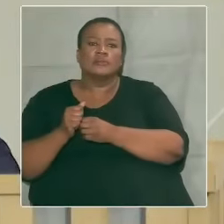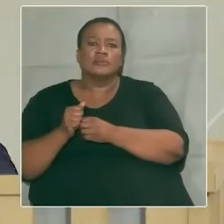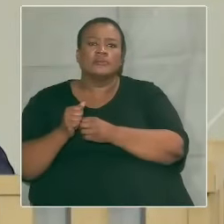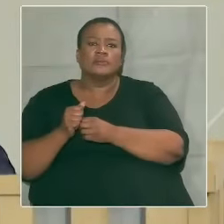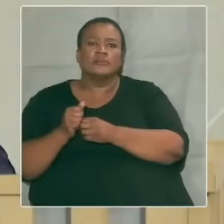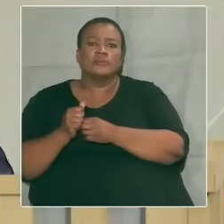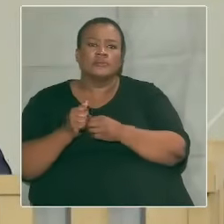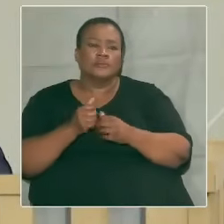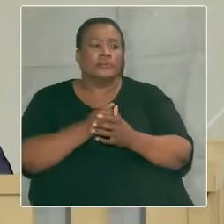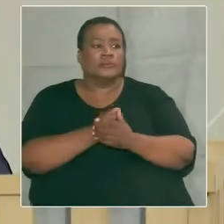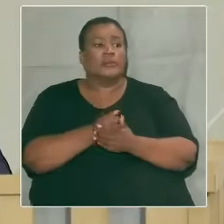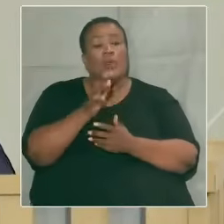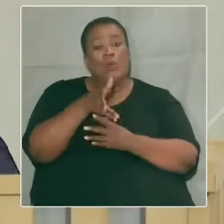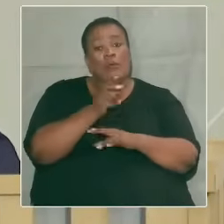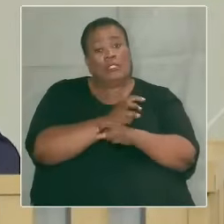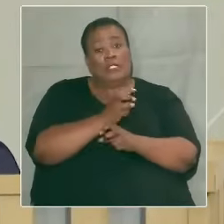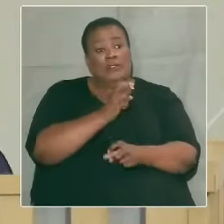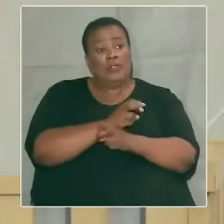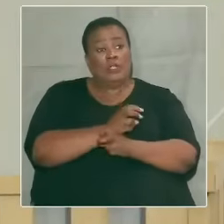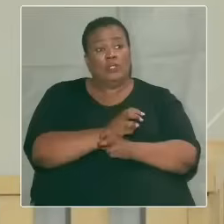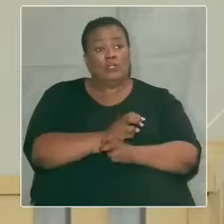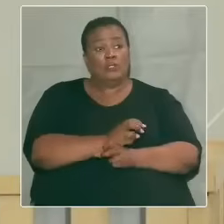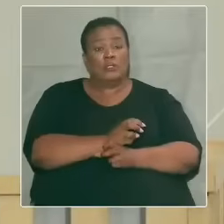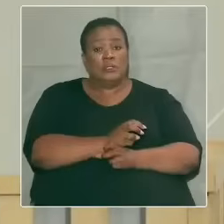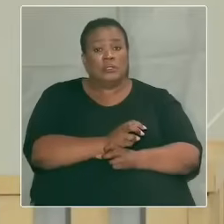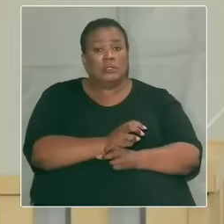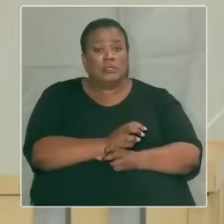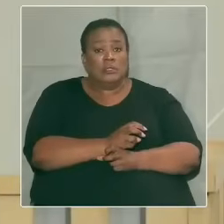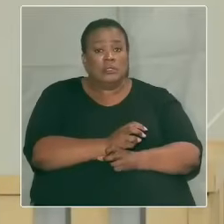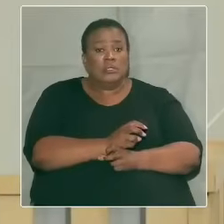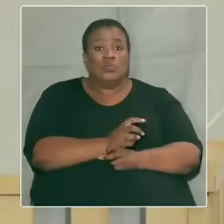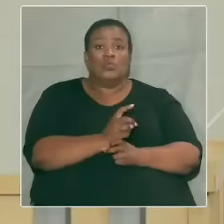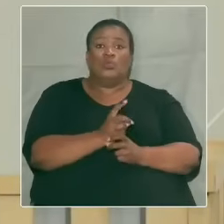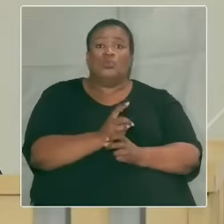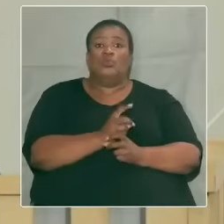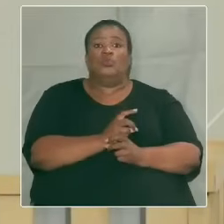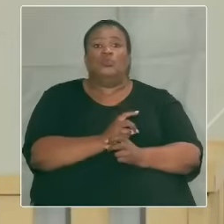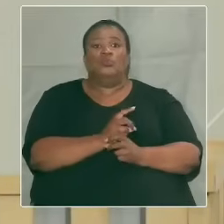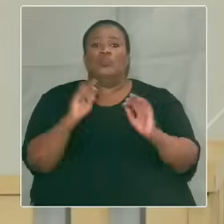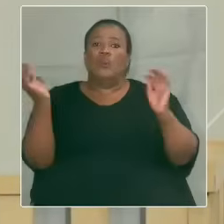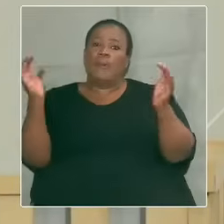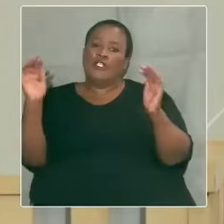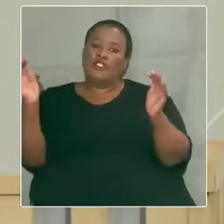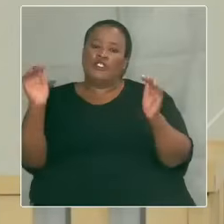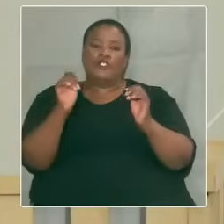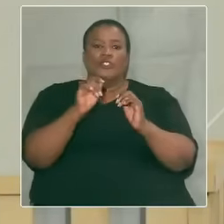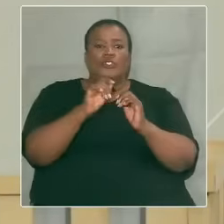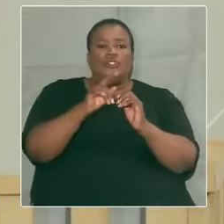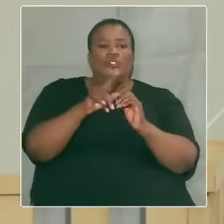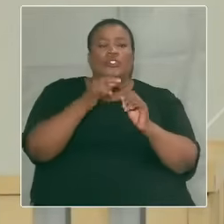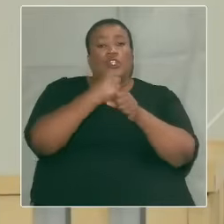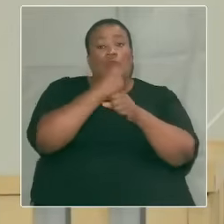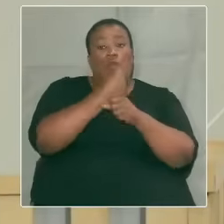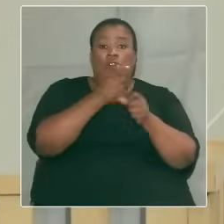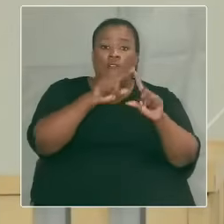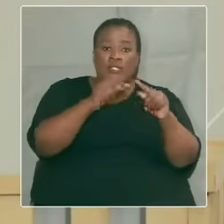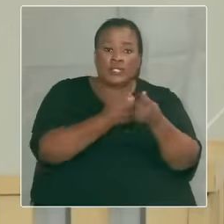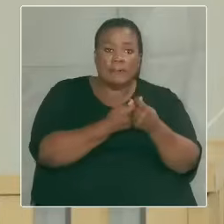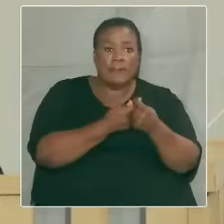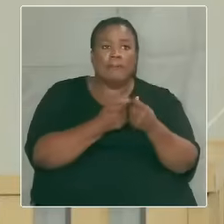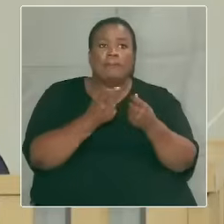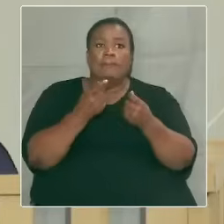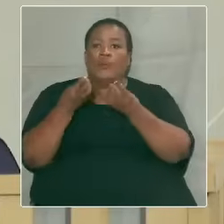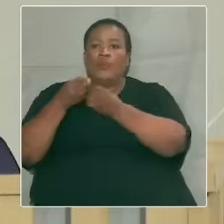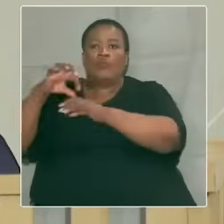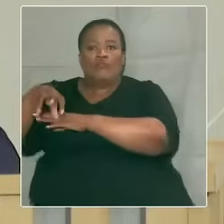Yeah, it will be difficult to match the work of the team with a province or a district because